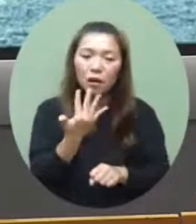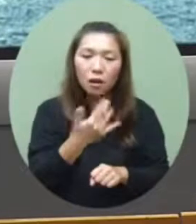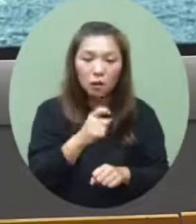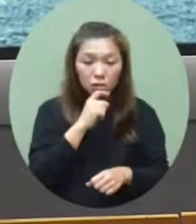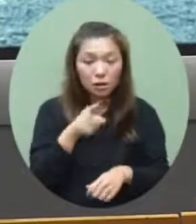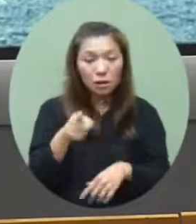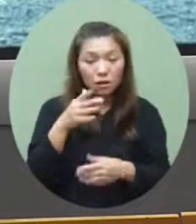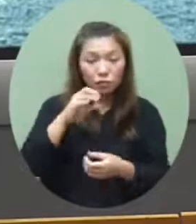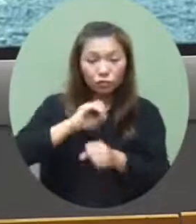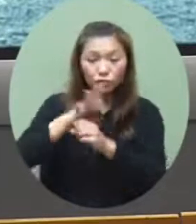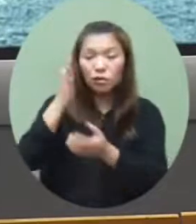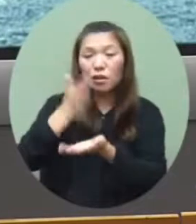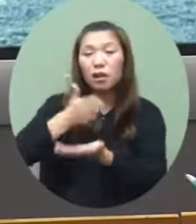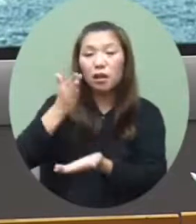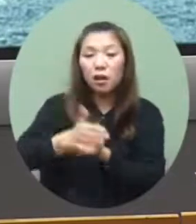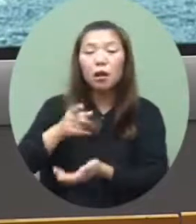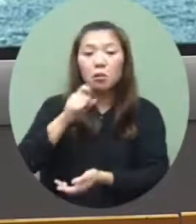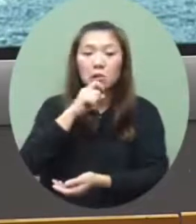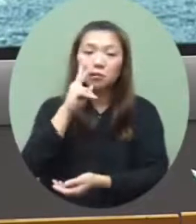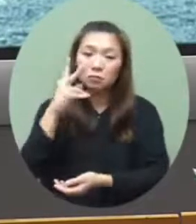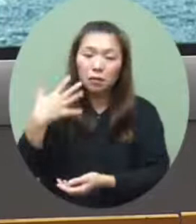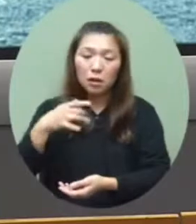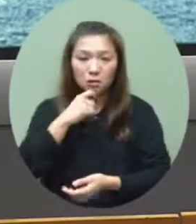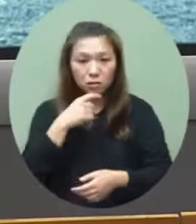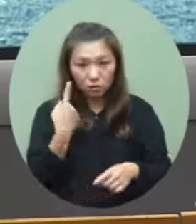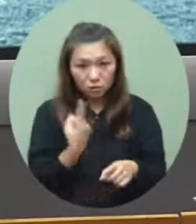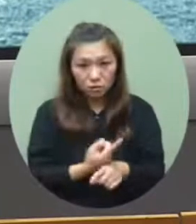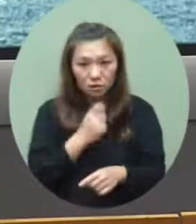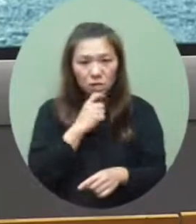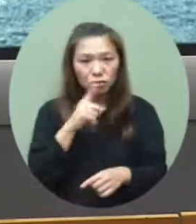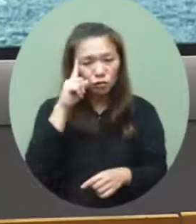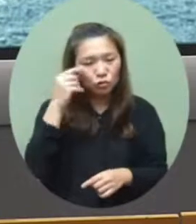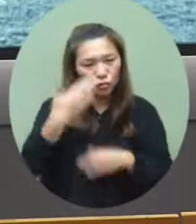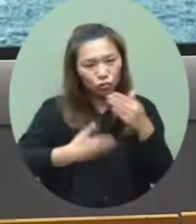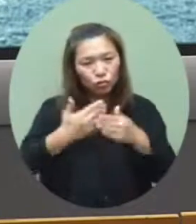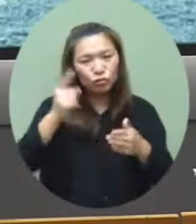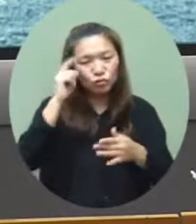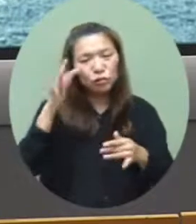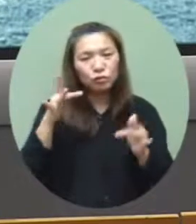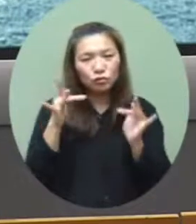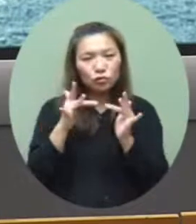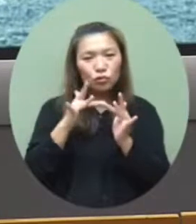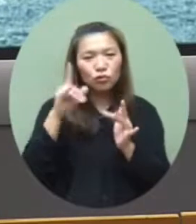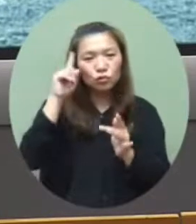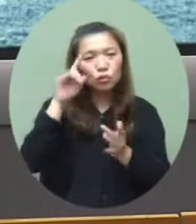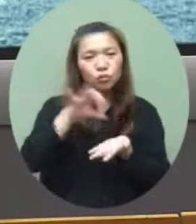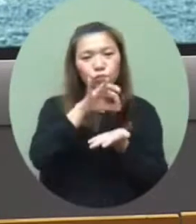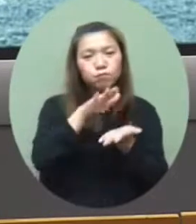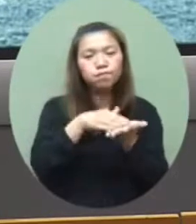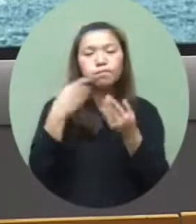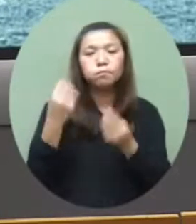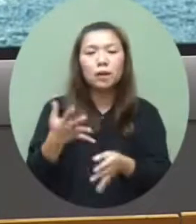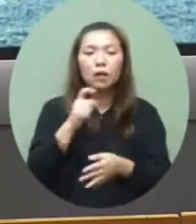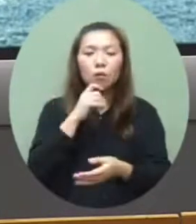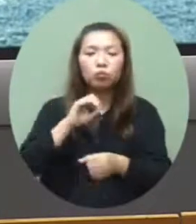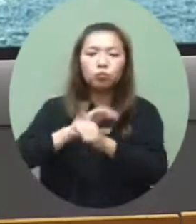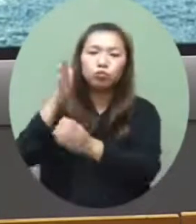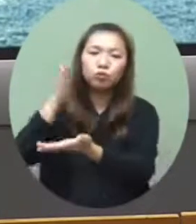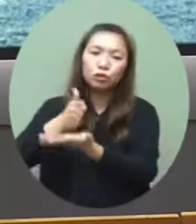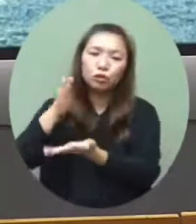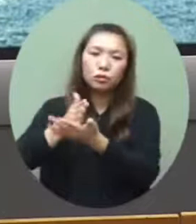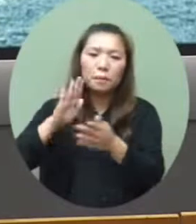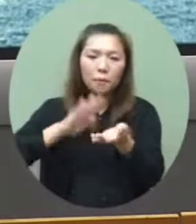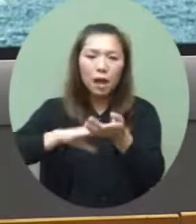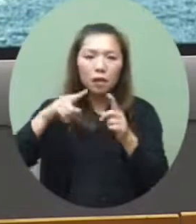some 20 cases, COVID cases, taking up the 364 beds. As for the remaining beds, we hope to